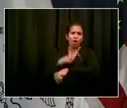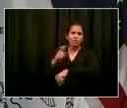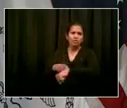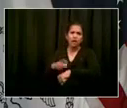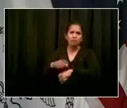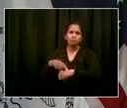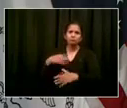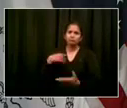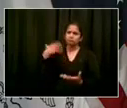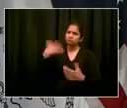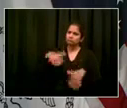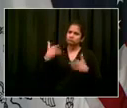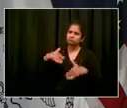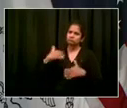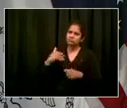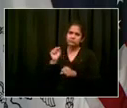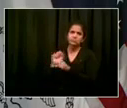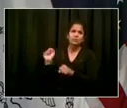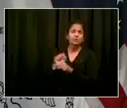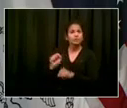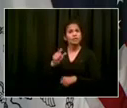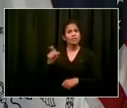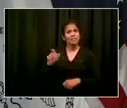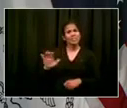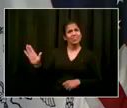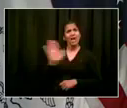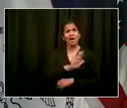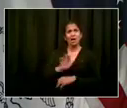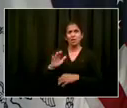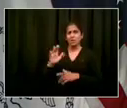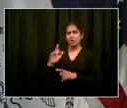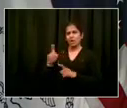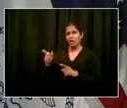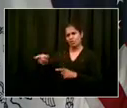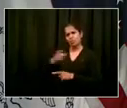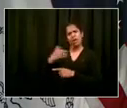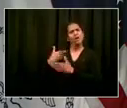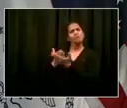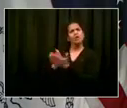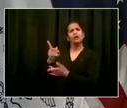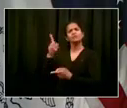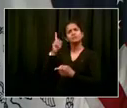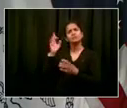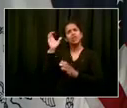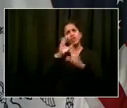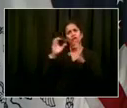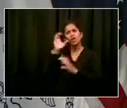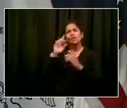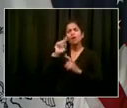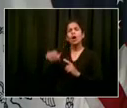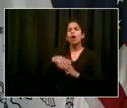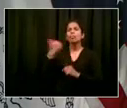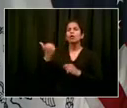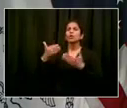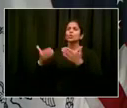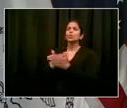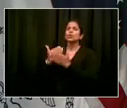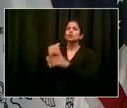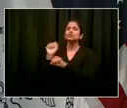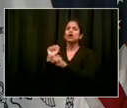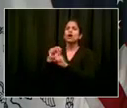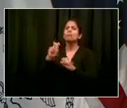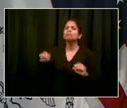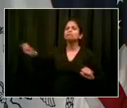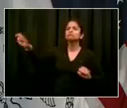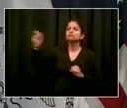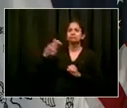certain point. But deep bench, plenty of talent available to step up, and we'll